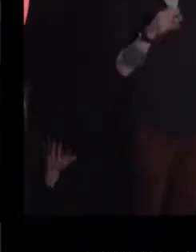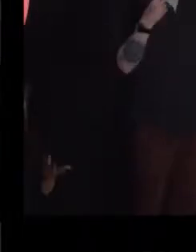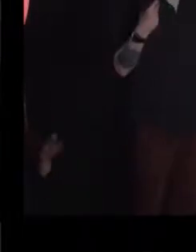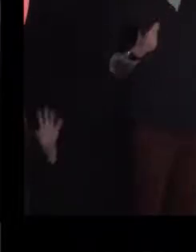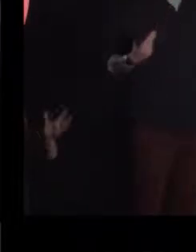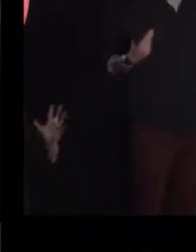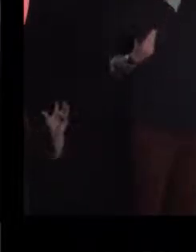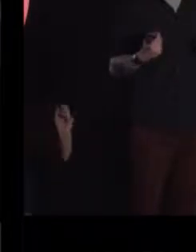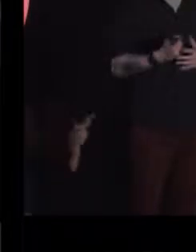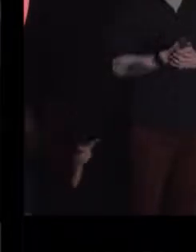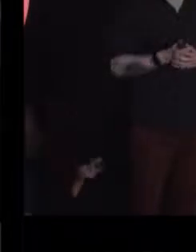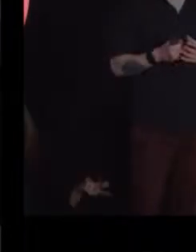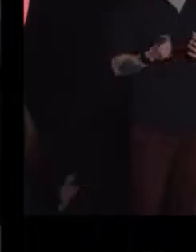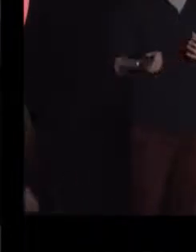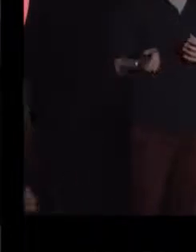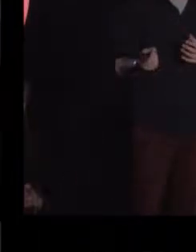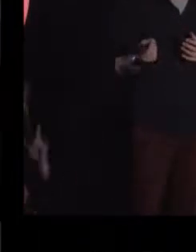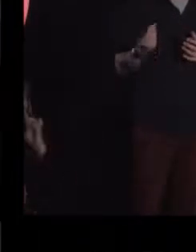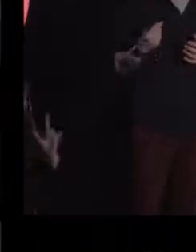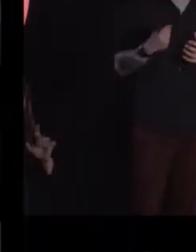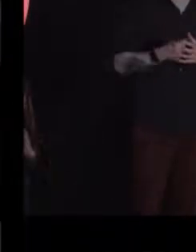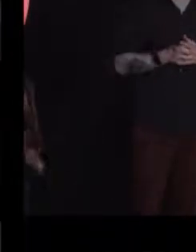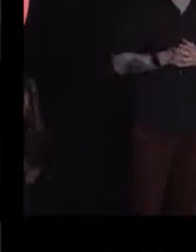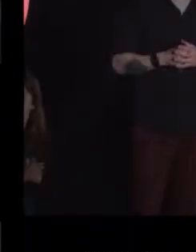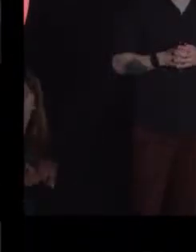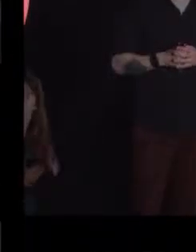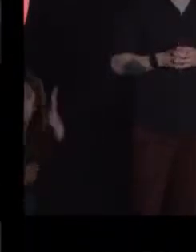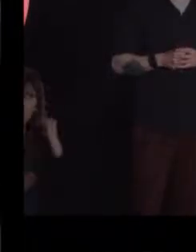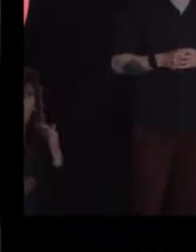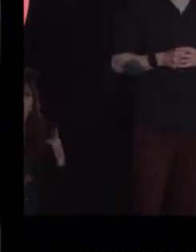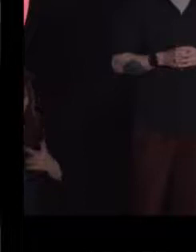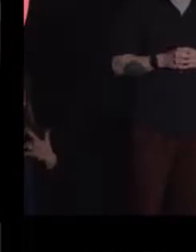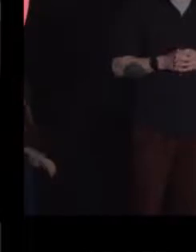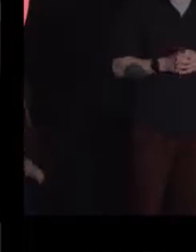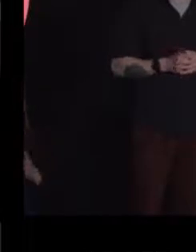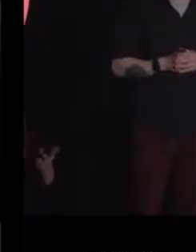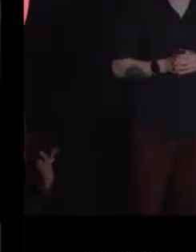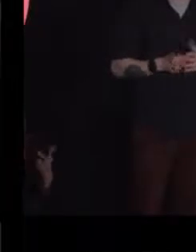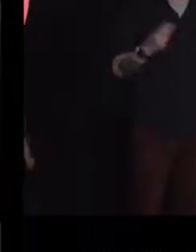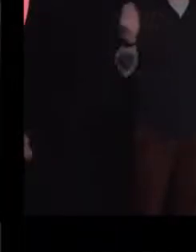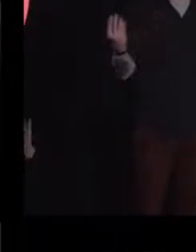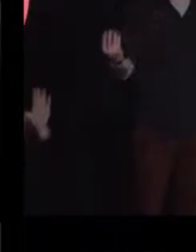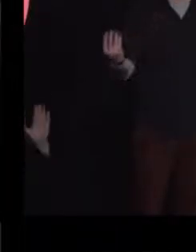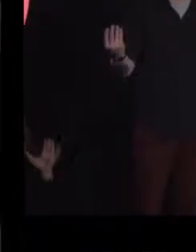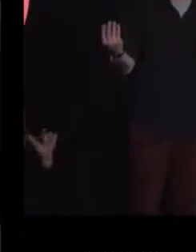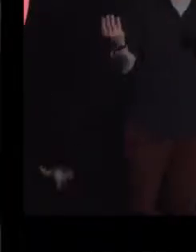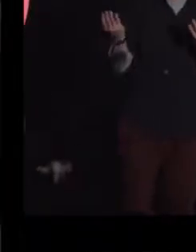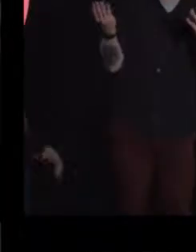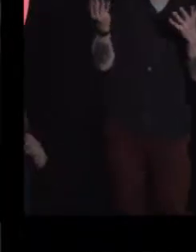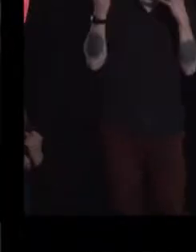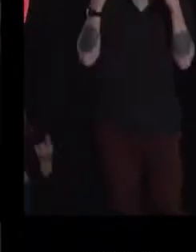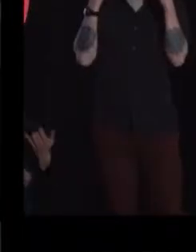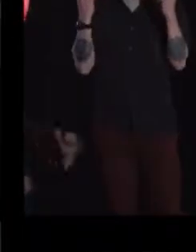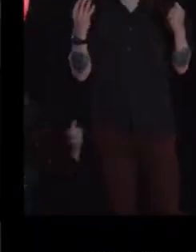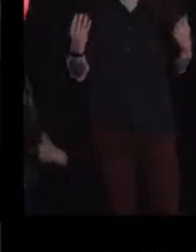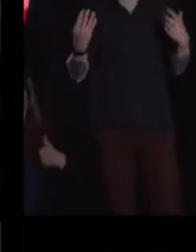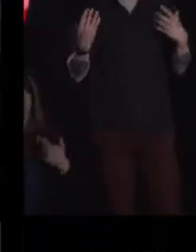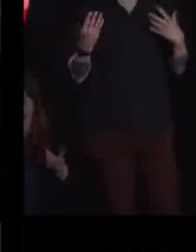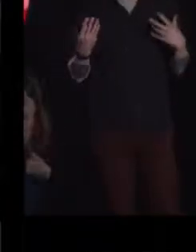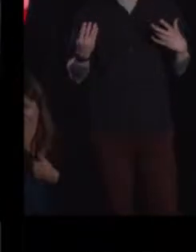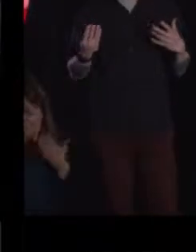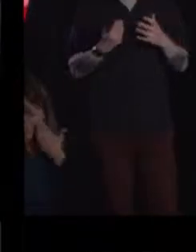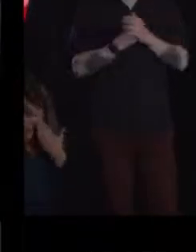to. And so that was nice, though, because it still means that I'm just amazed I can make anything. Do you know what I mean?